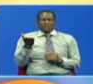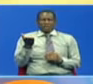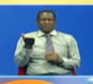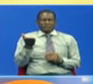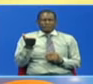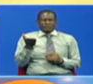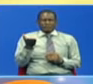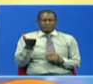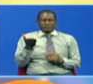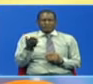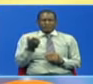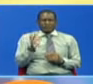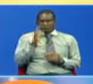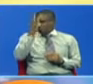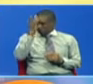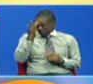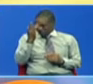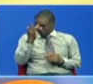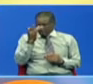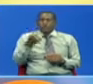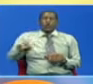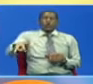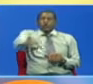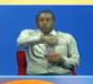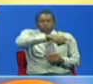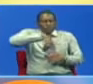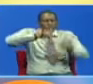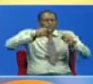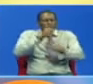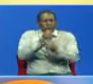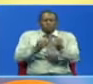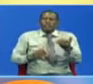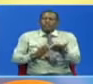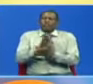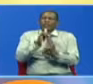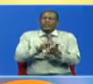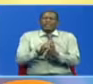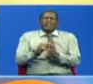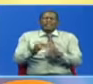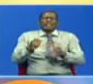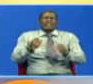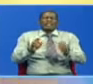so that we can ensure that the journey of these